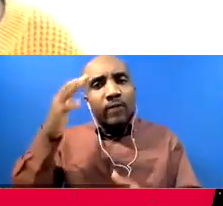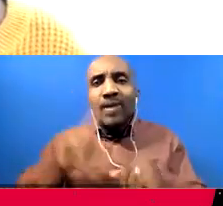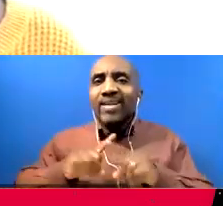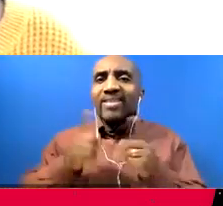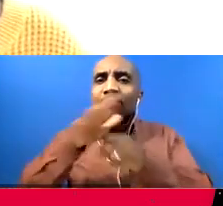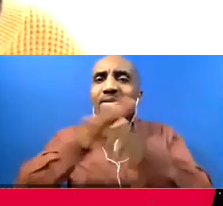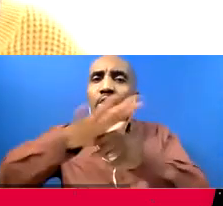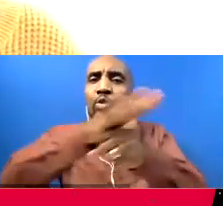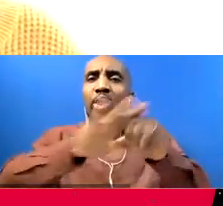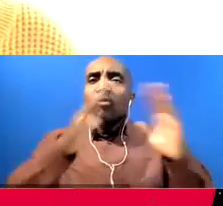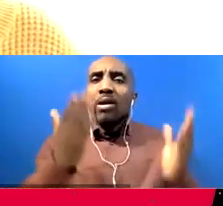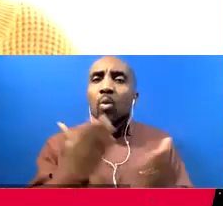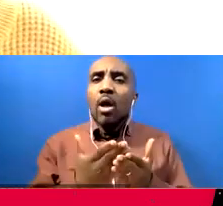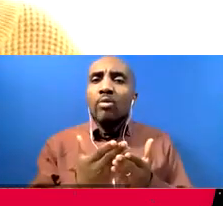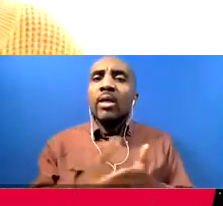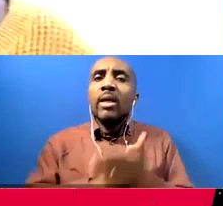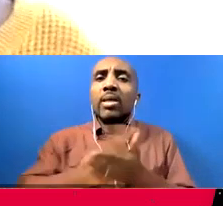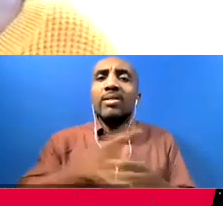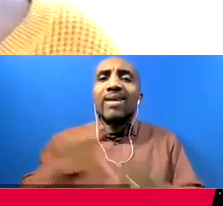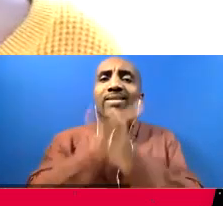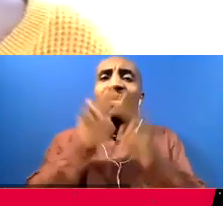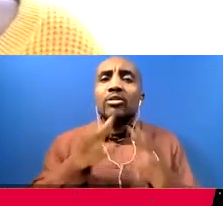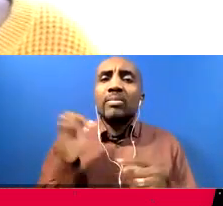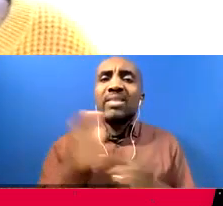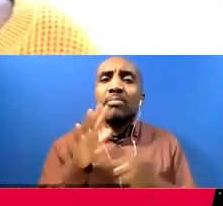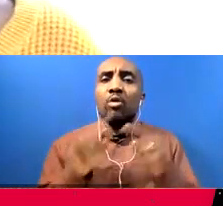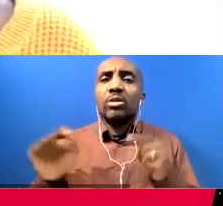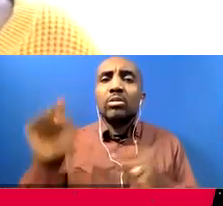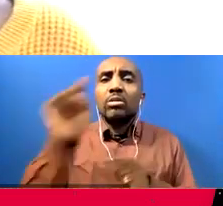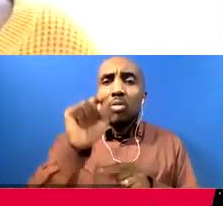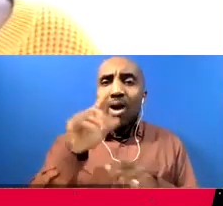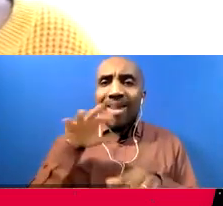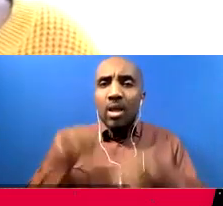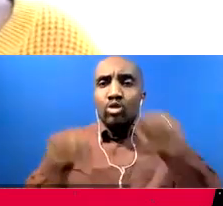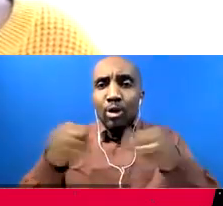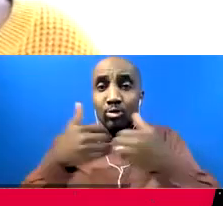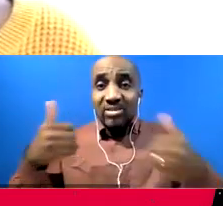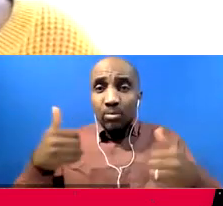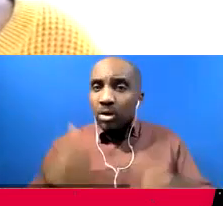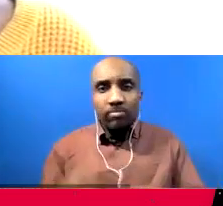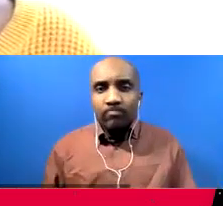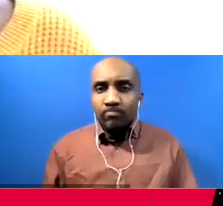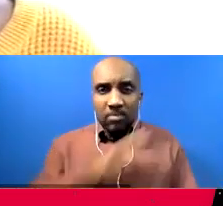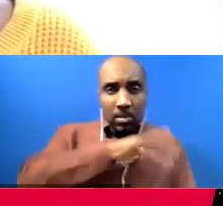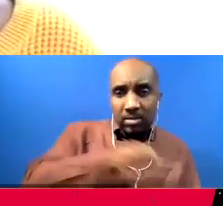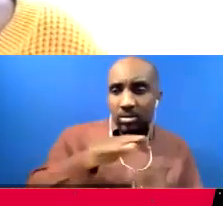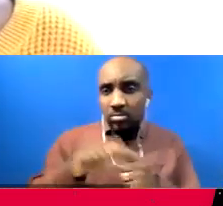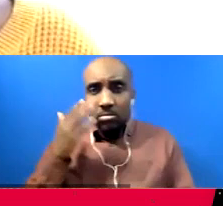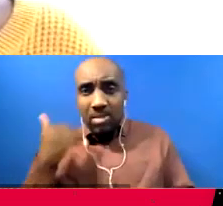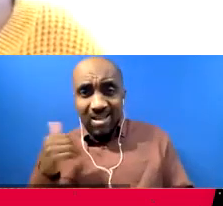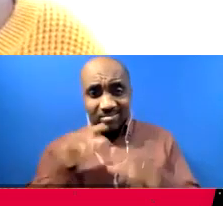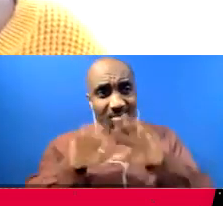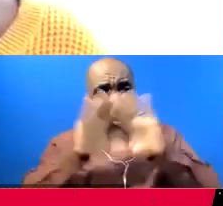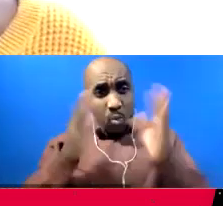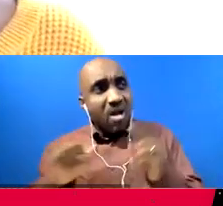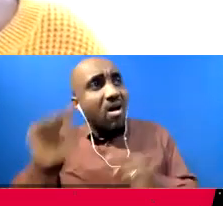think that's what makes internationalism so powerful, because we're able to connect these struggles against the same evils in different situations and show